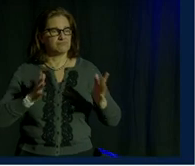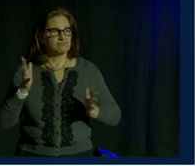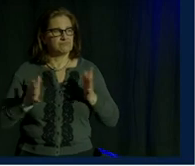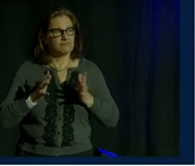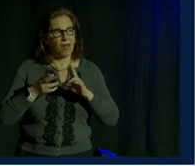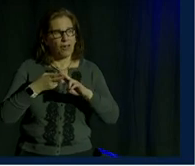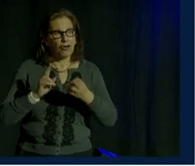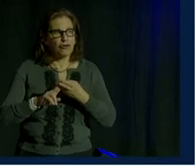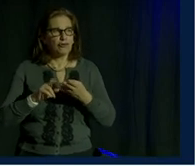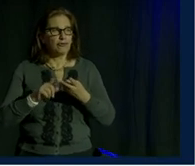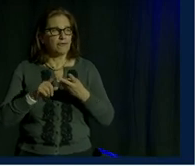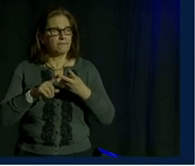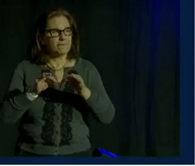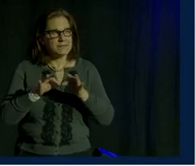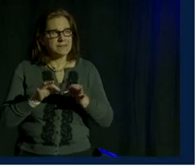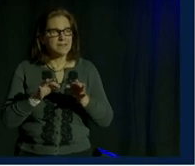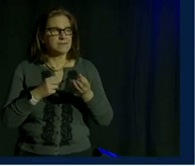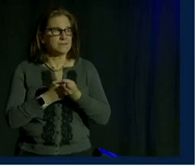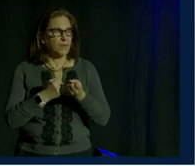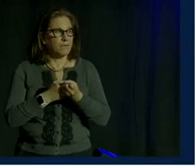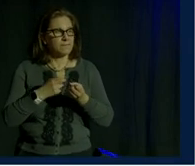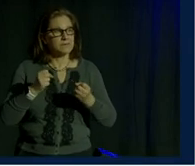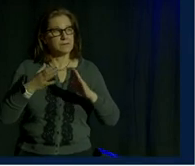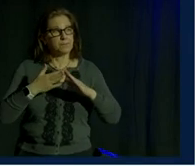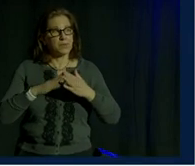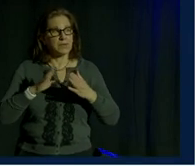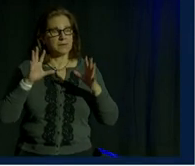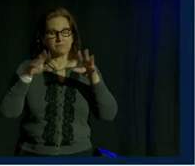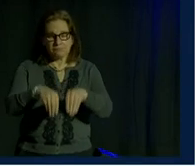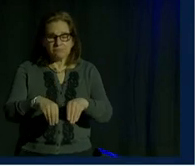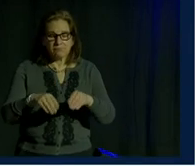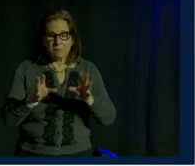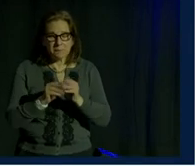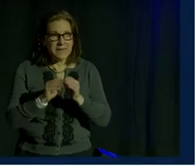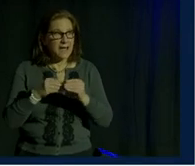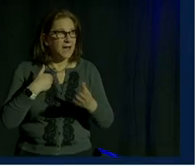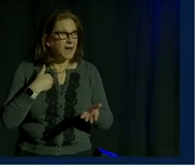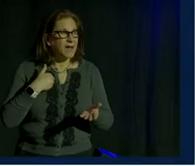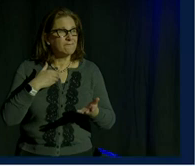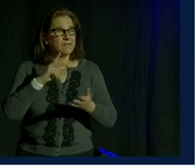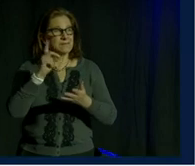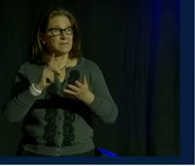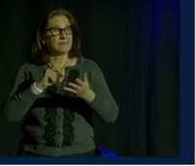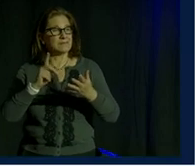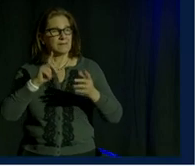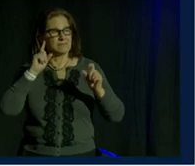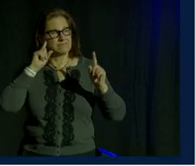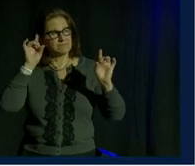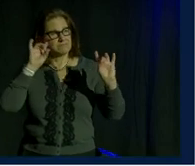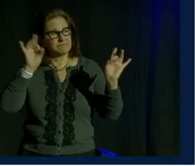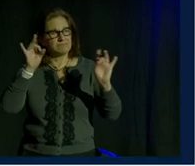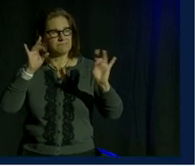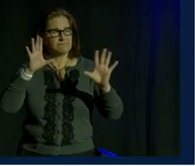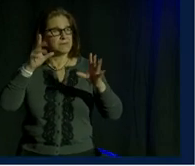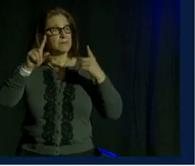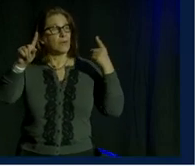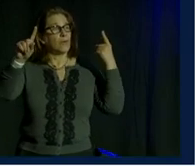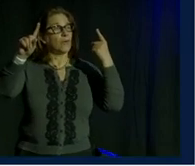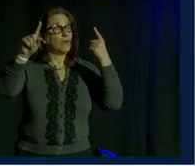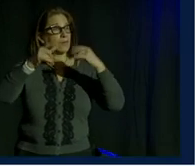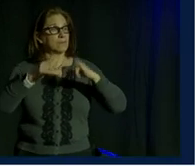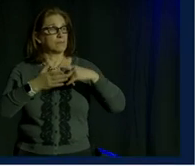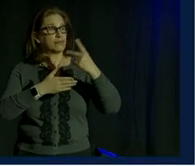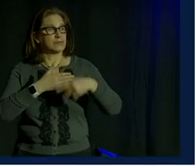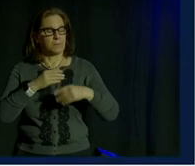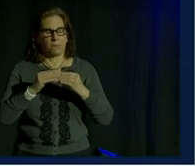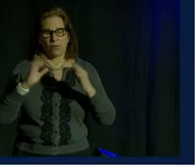facilities, support facilities, and a community meeting room. The updated design meets the overall goals of the project to provide